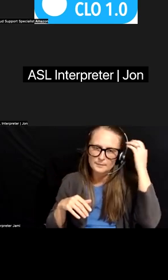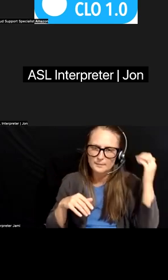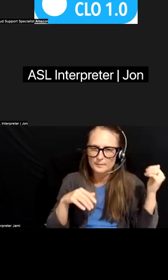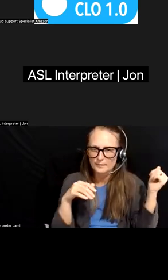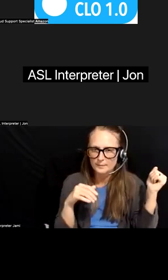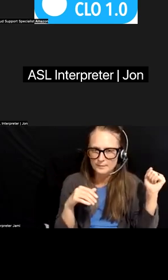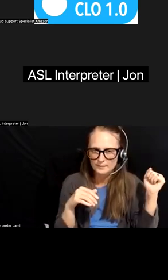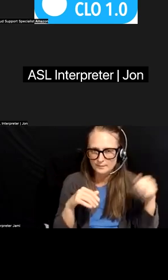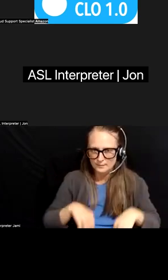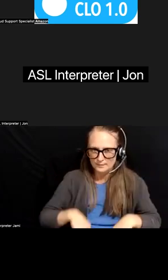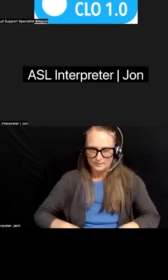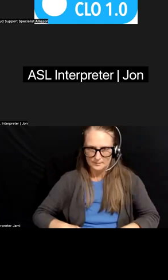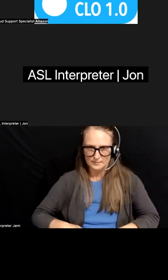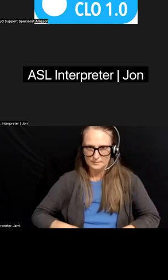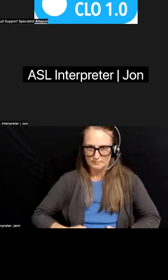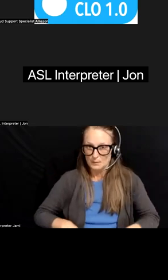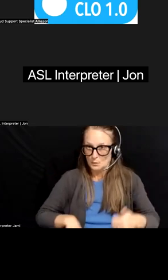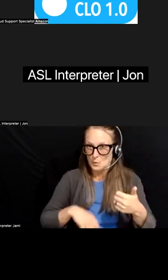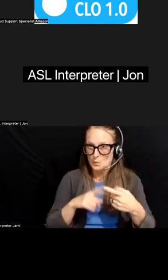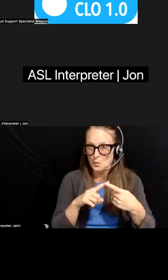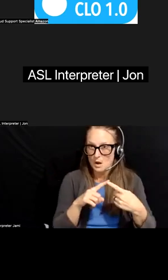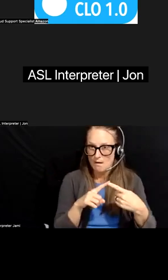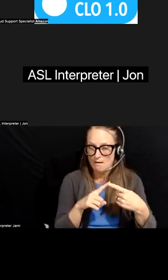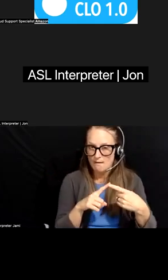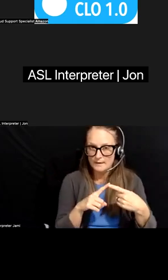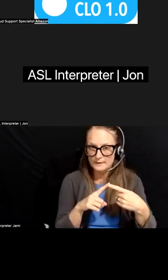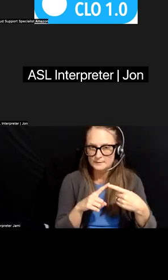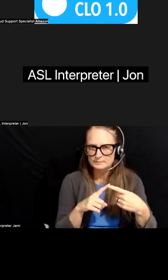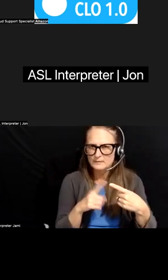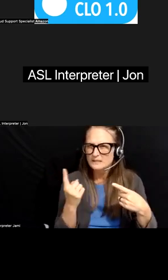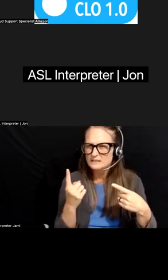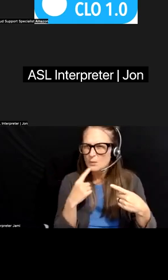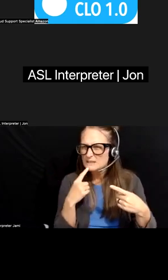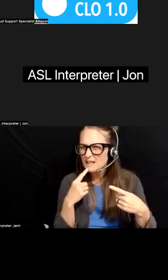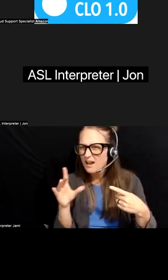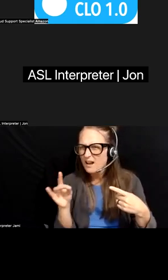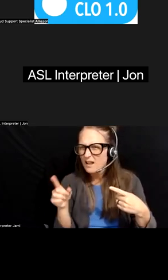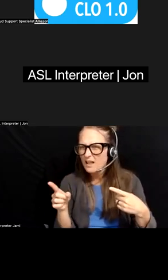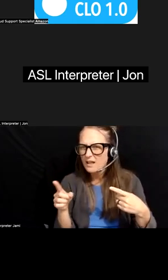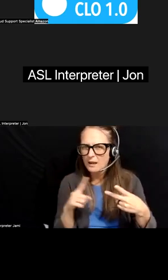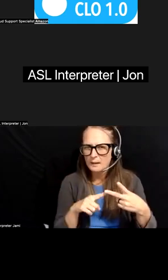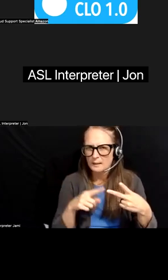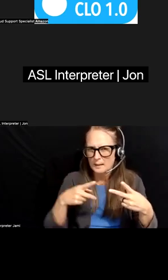TERABYT. That's one type. There's somebody also mentioned that peta.